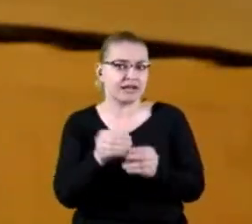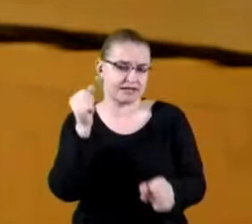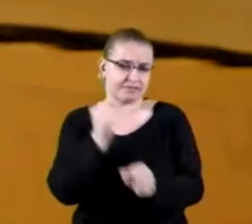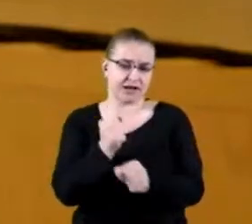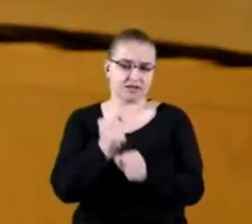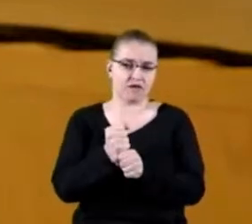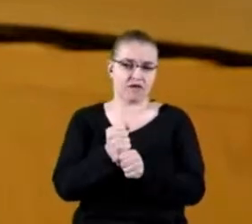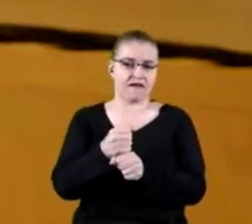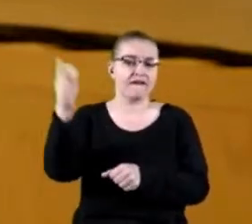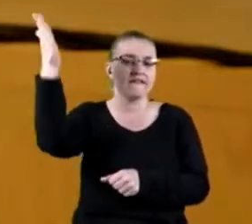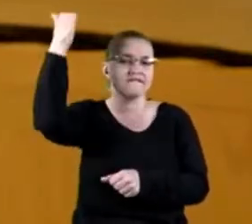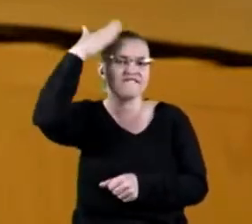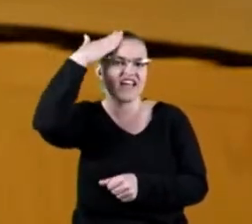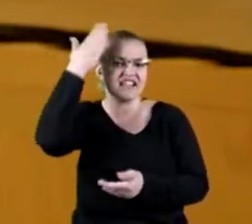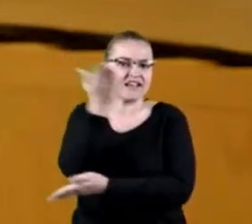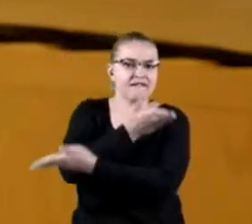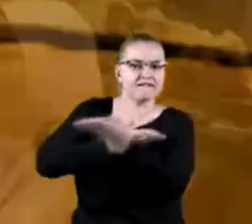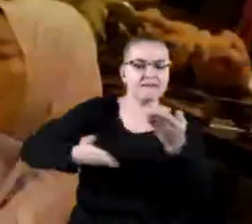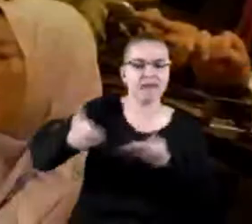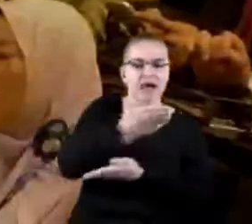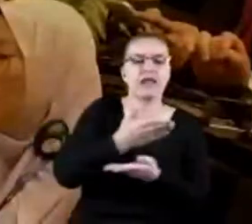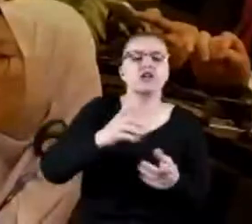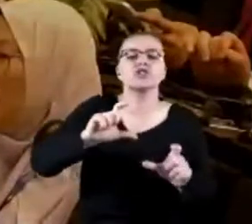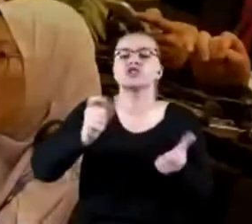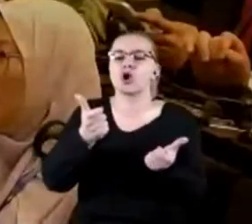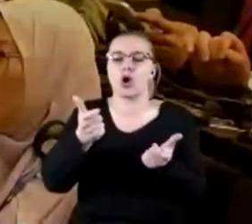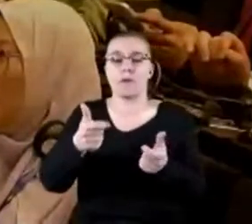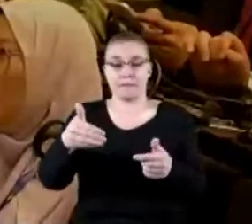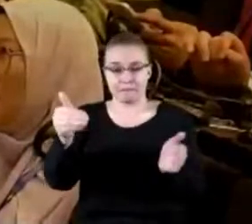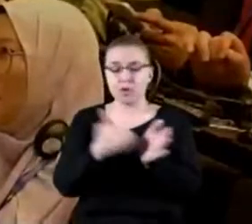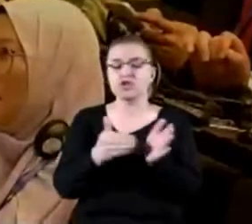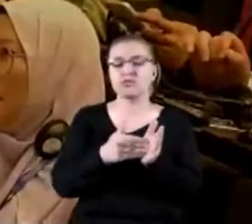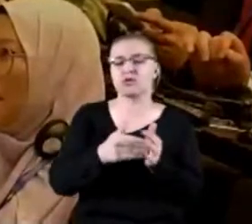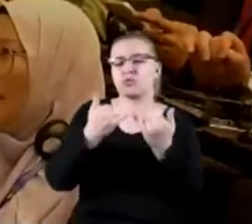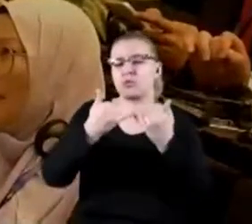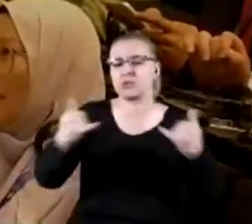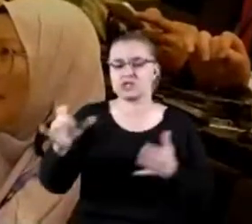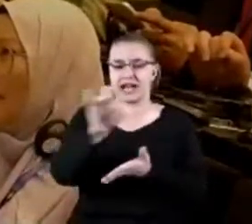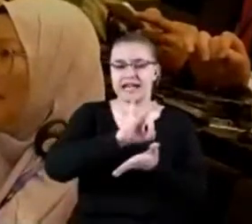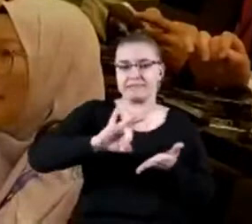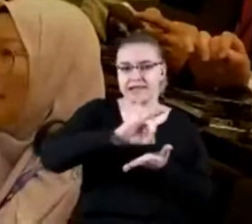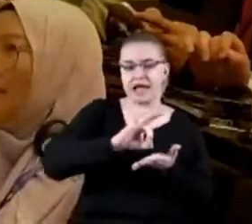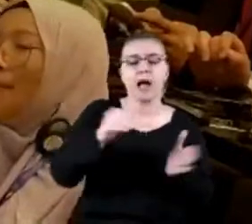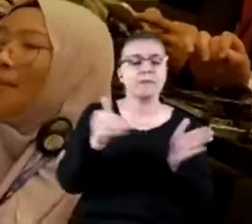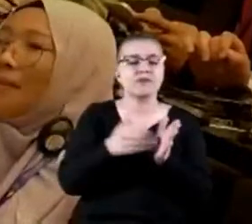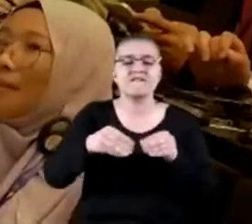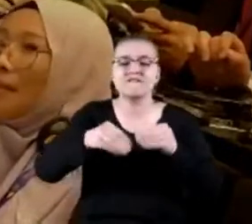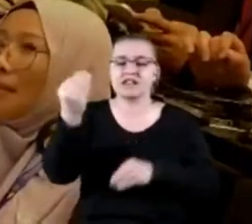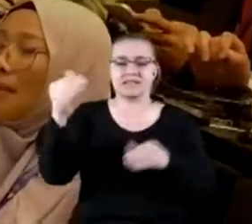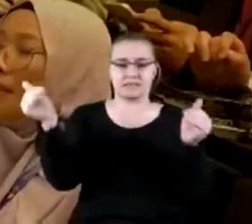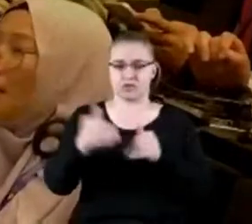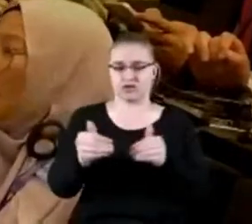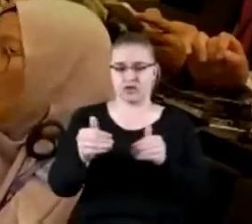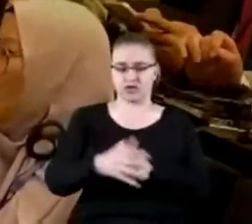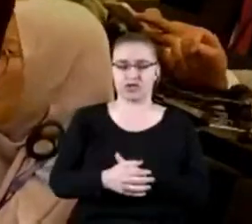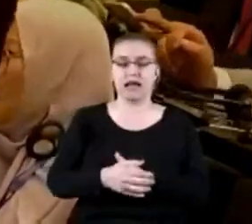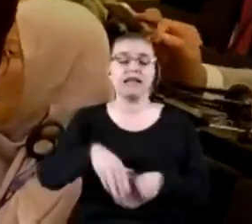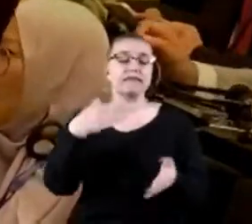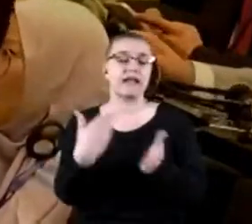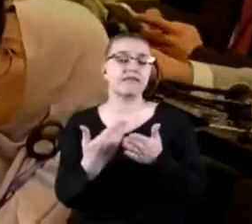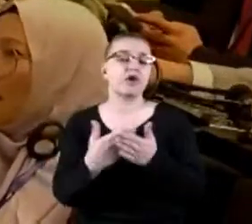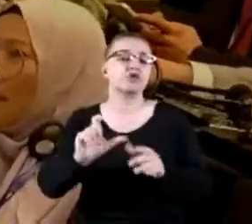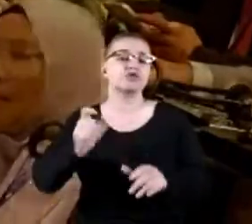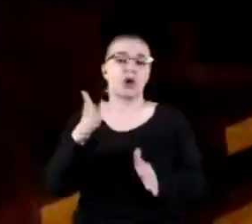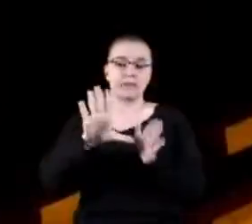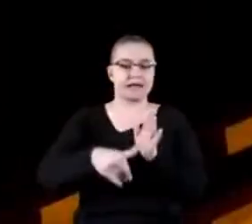is what municipalities need. They need increasing capacities, and this is what mid-cities do.